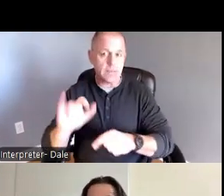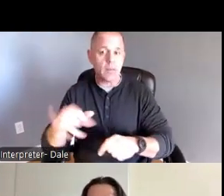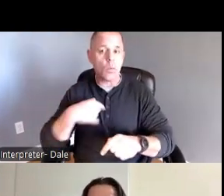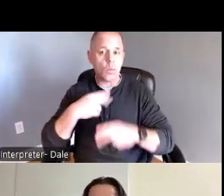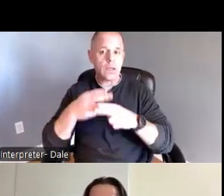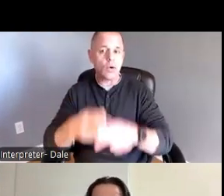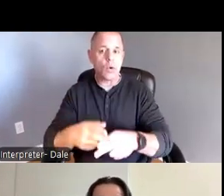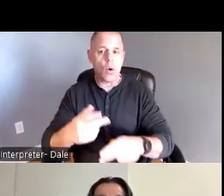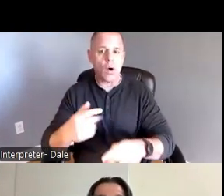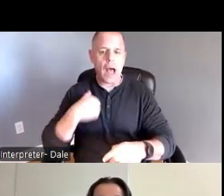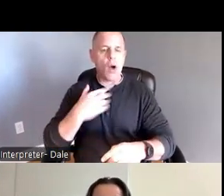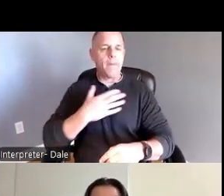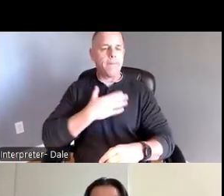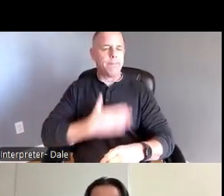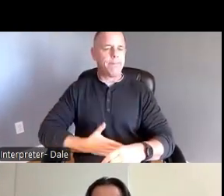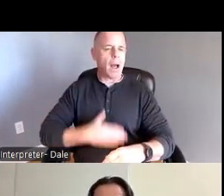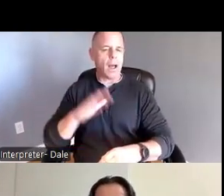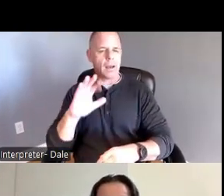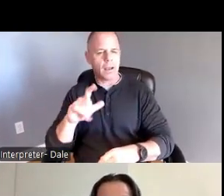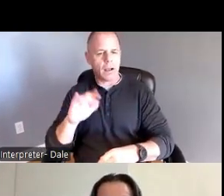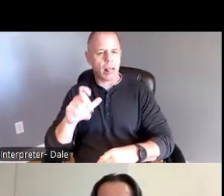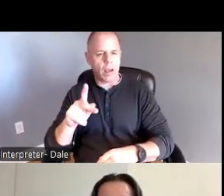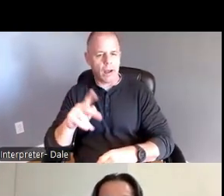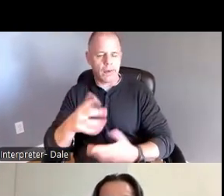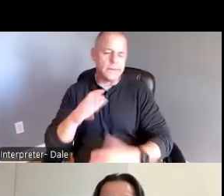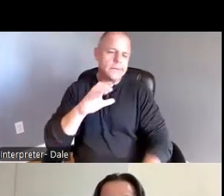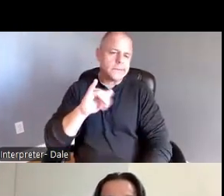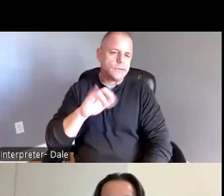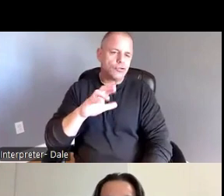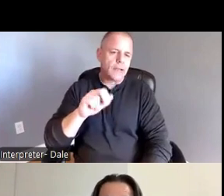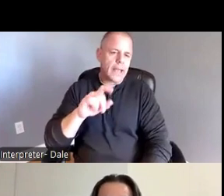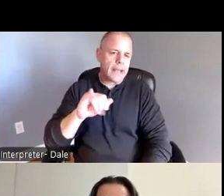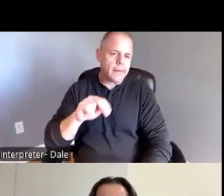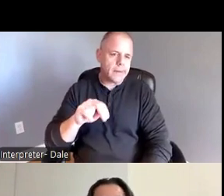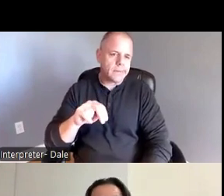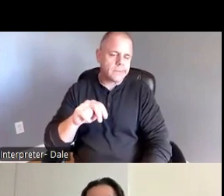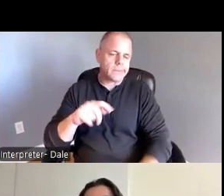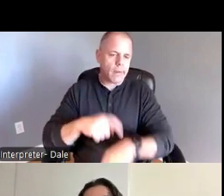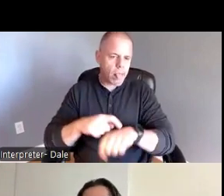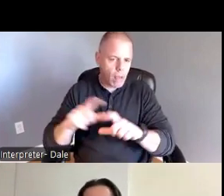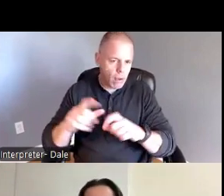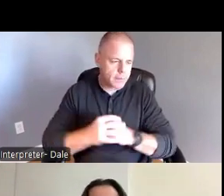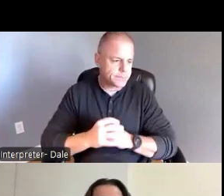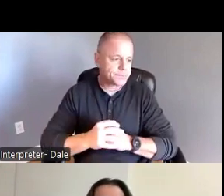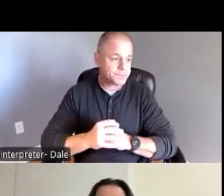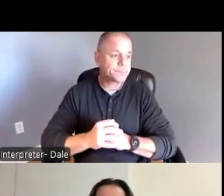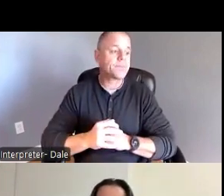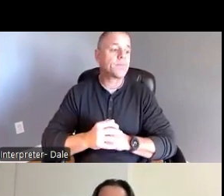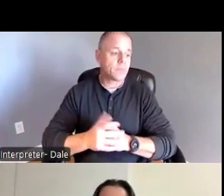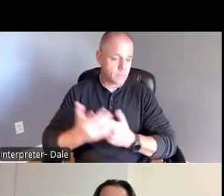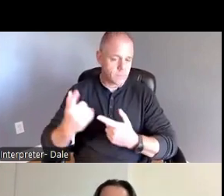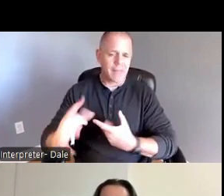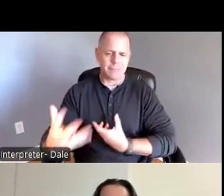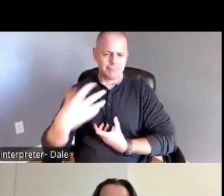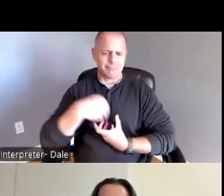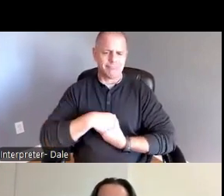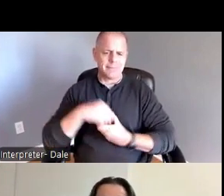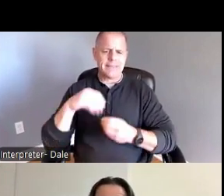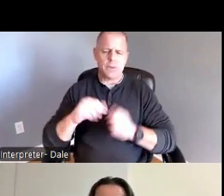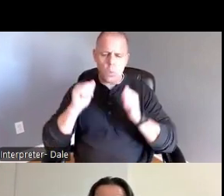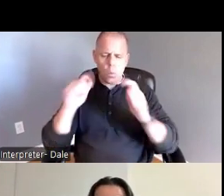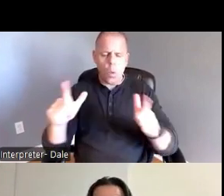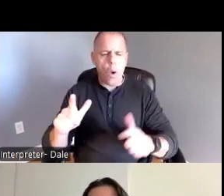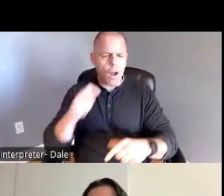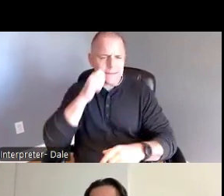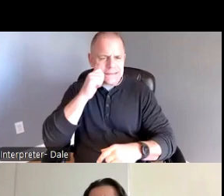our body clocks or circadian clocks. The circadian clocks, they're present in virtually like all tissues